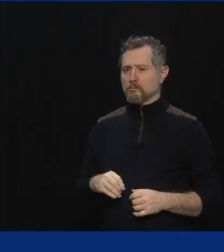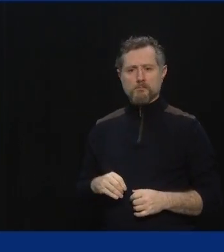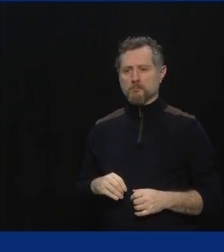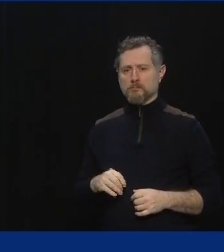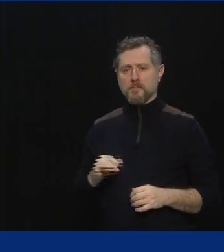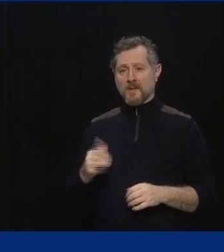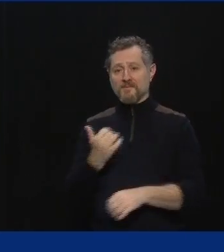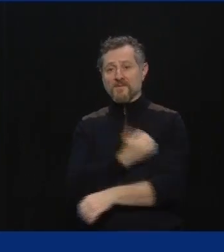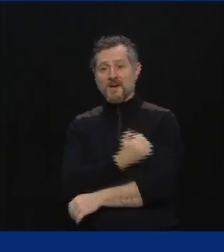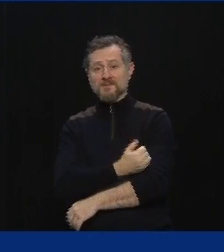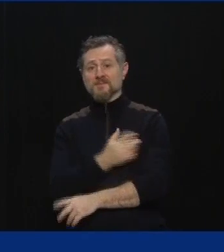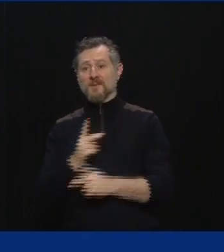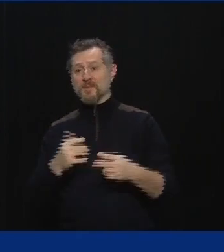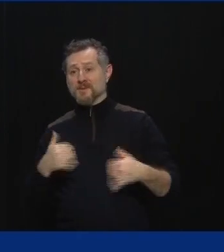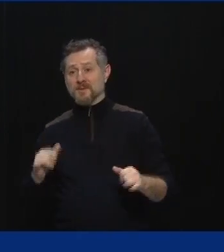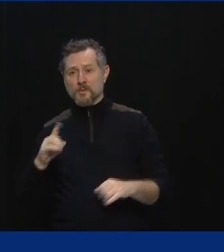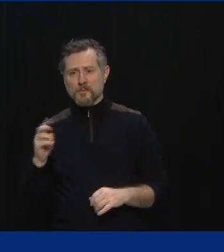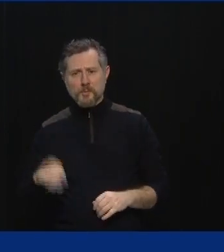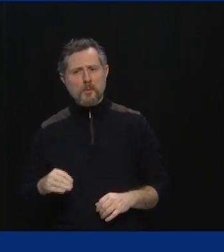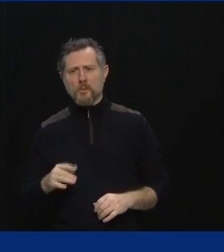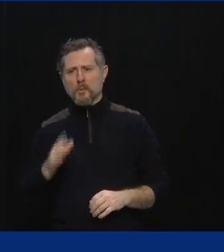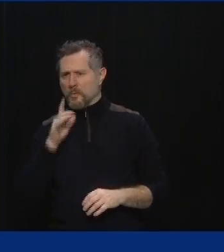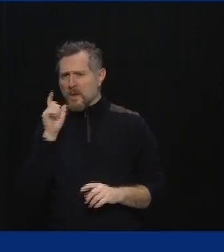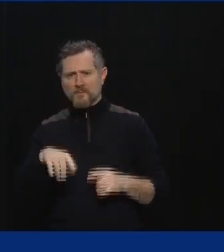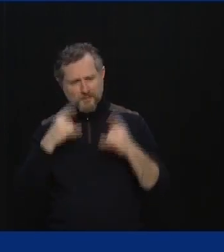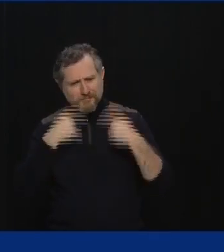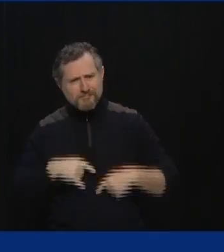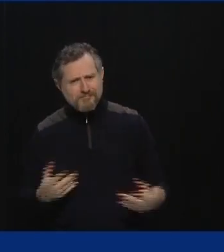boosters, and we were still at 1%, we would not be having